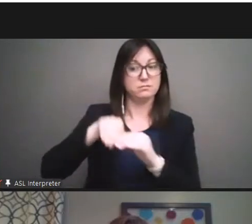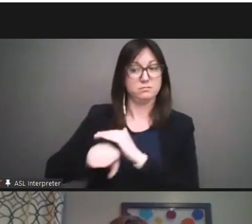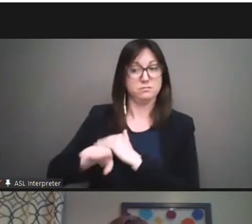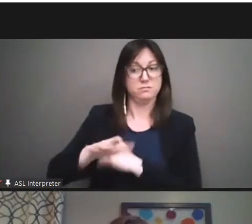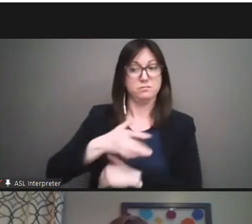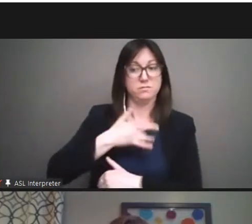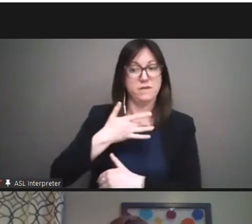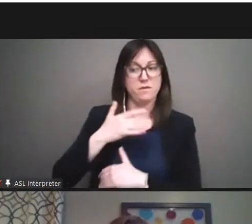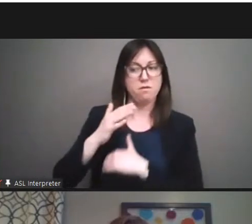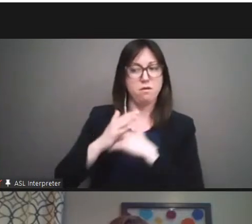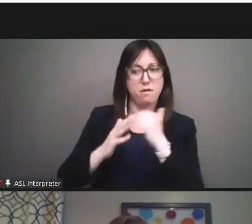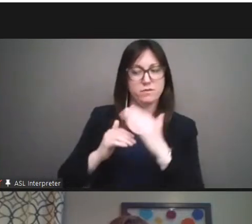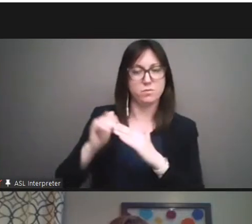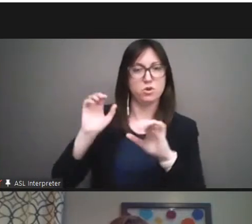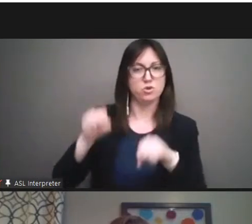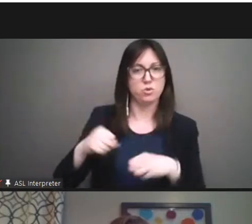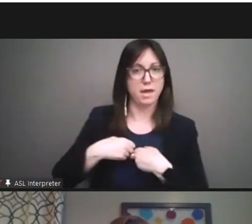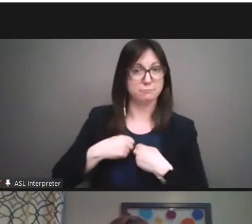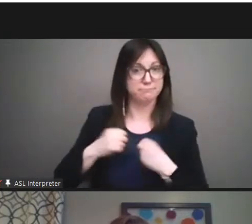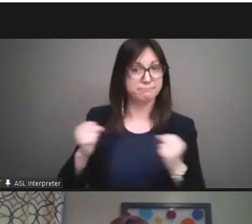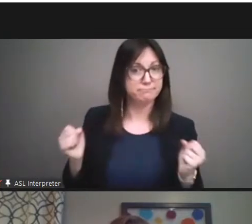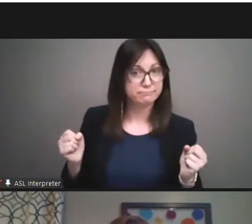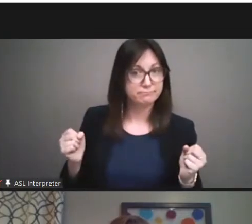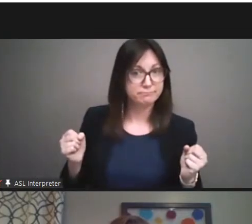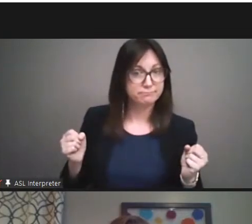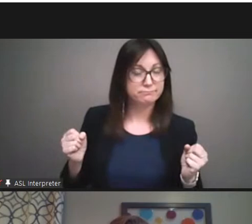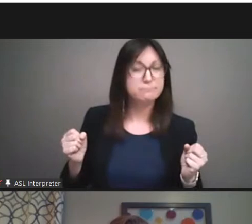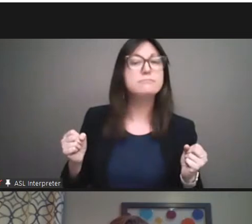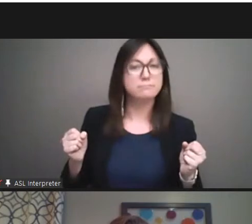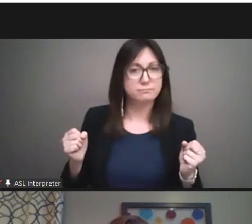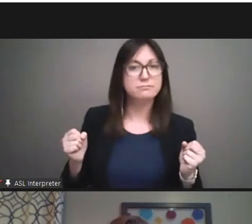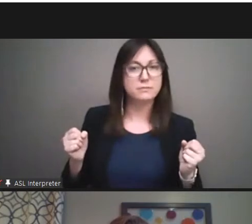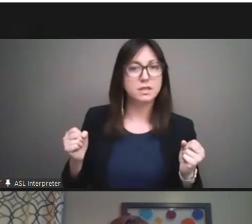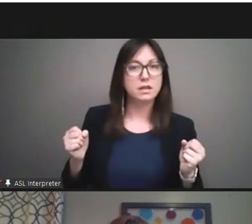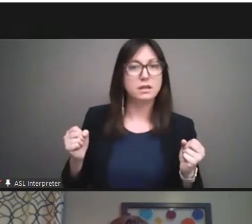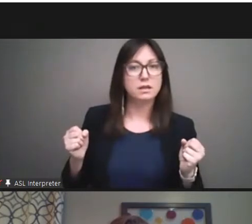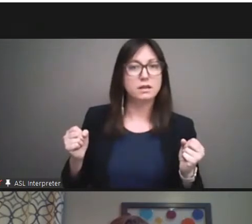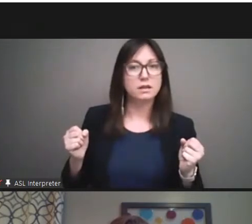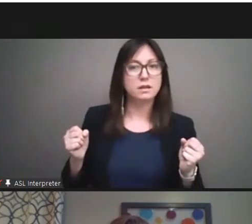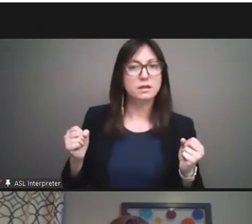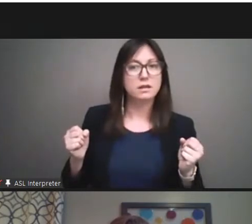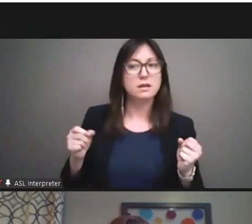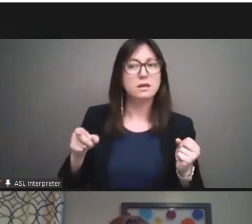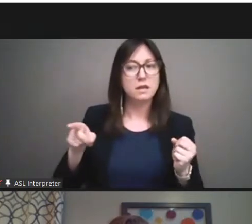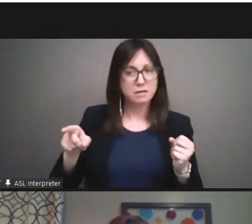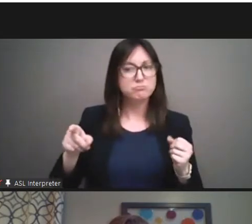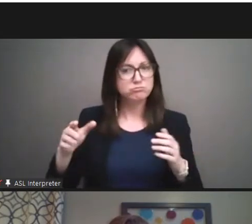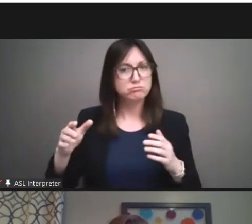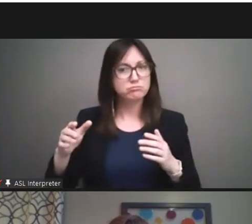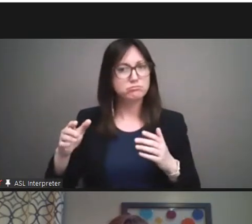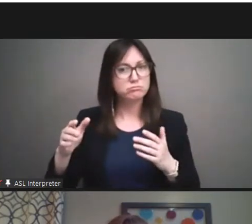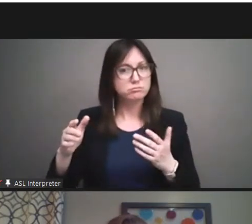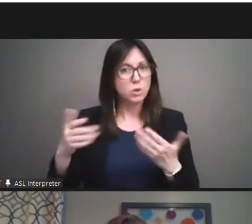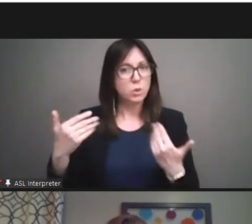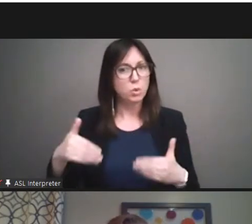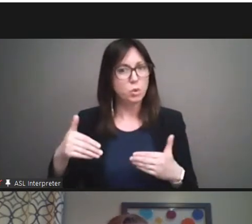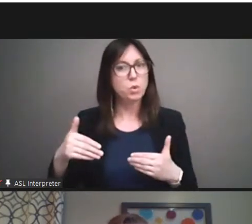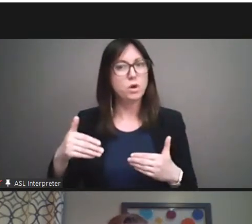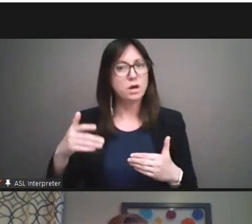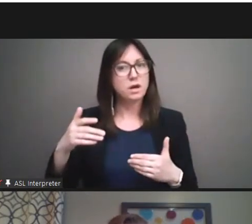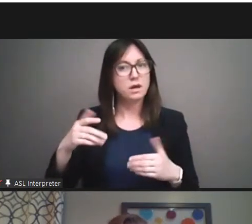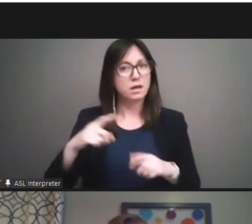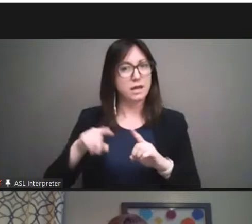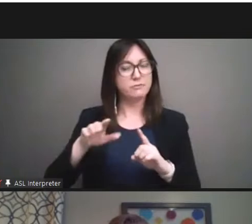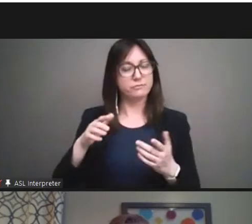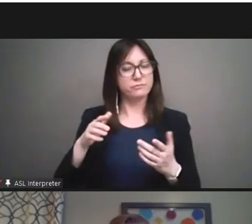of course, depending on the other person, but usually that's when you gain others' trust, when they also have the space to be vulnerable with